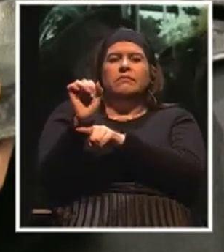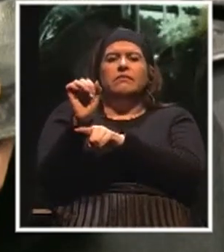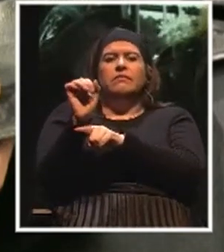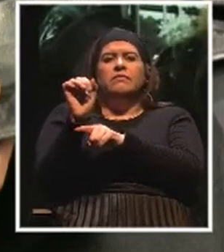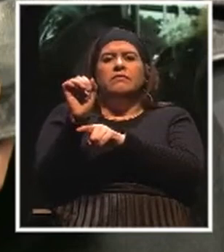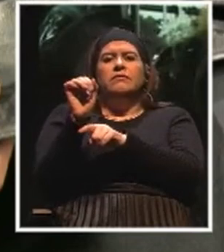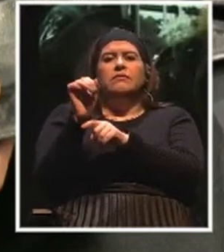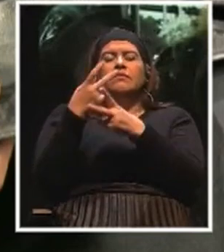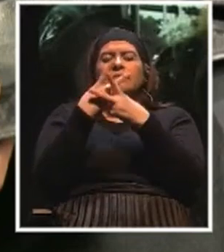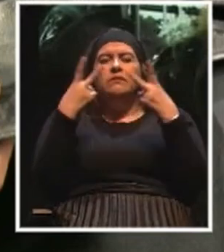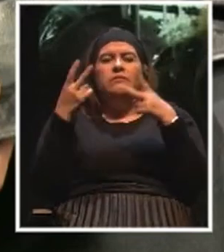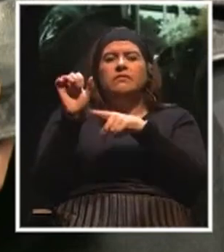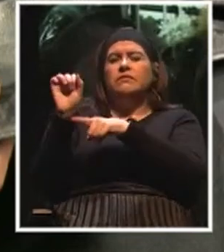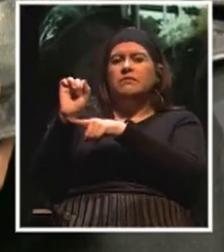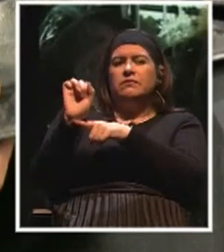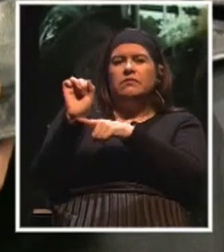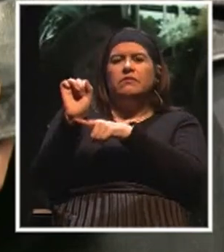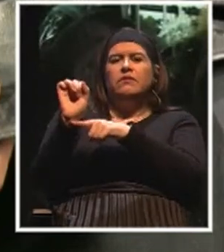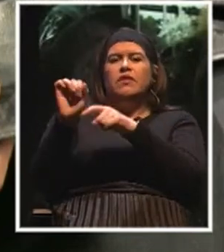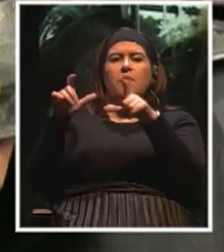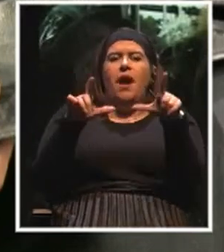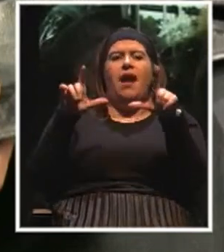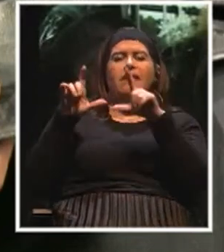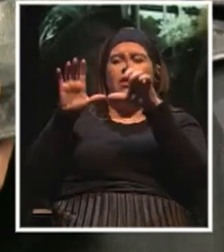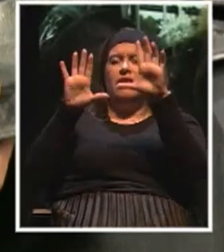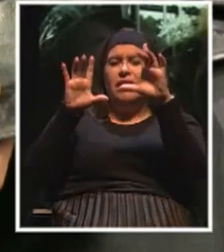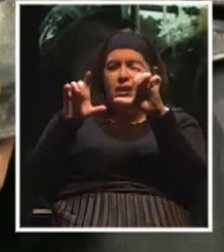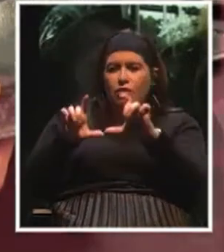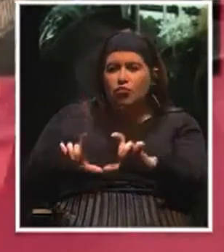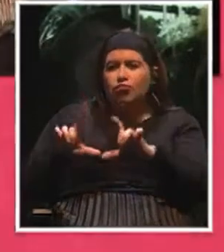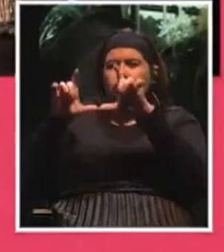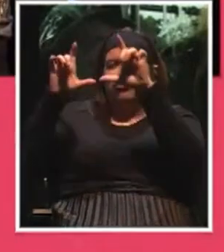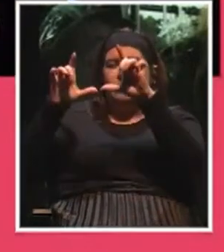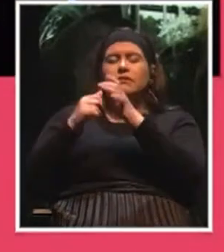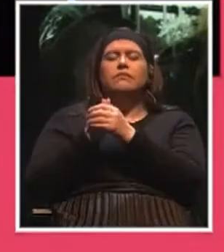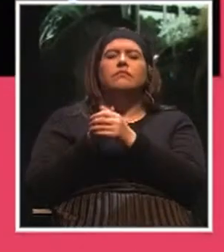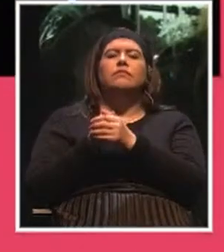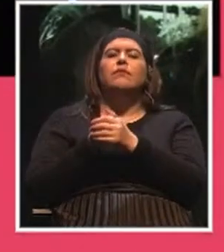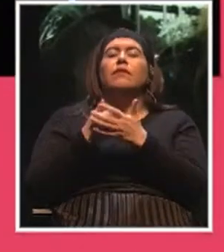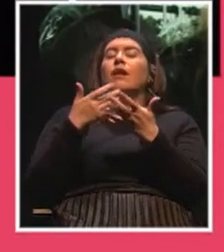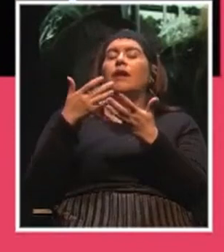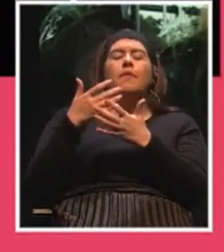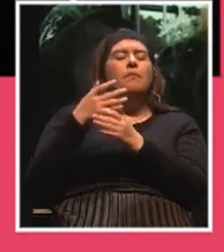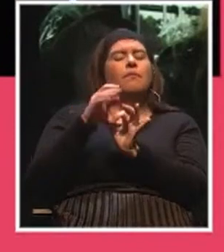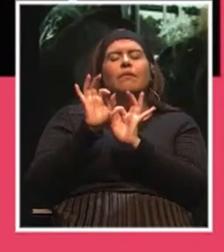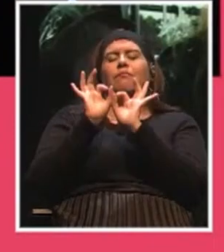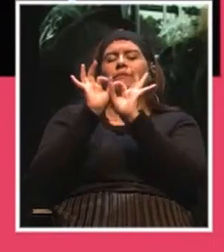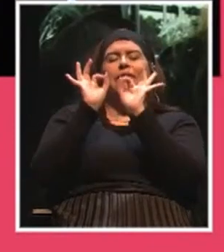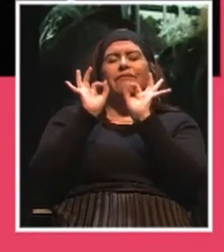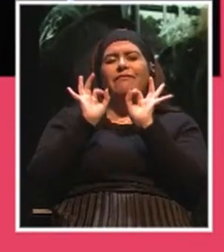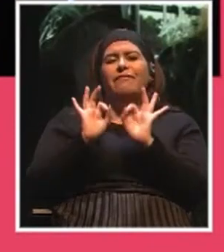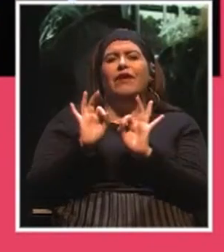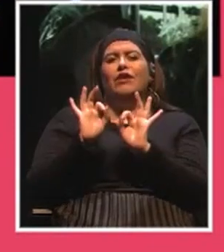He kind of looks like he could be in Game of Thrones, too. He's a big, you know, heavy metal dude from L.A., but, you know, so we have, like, you